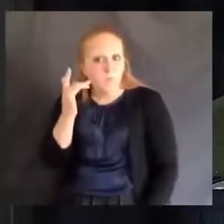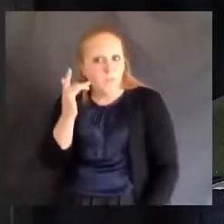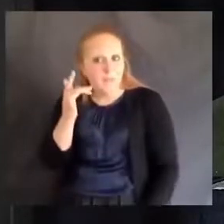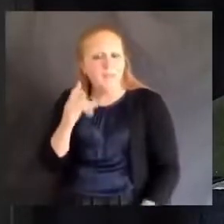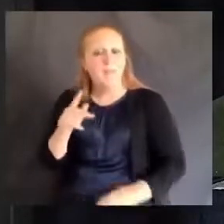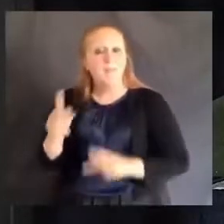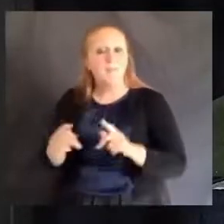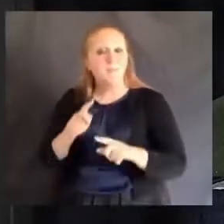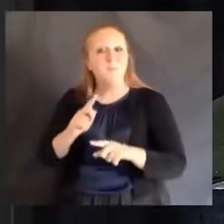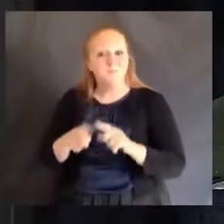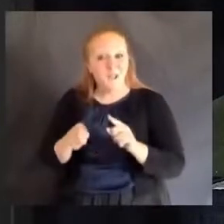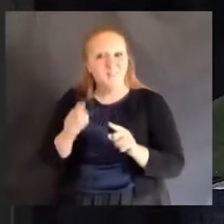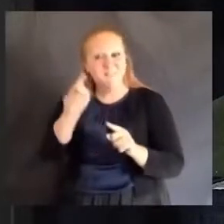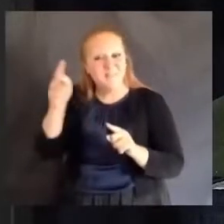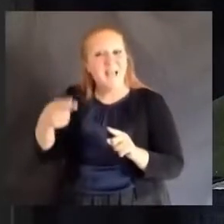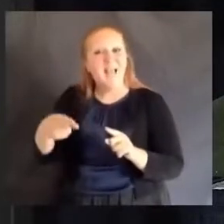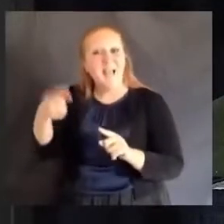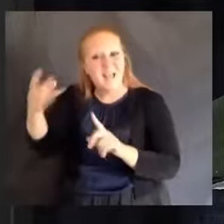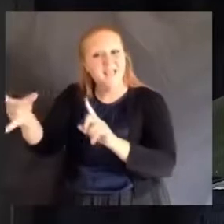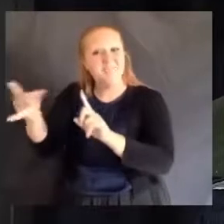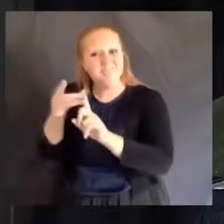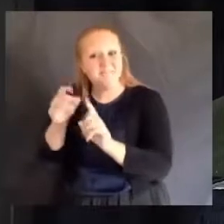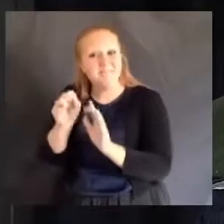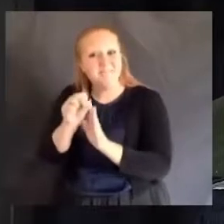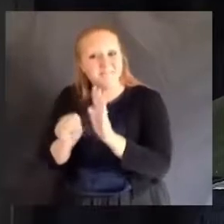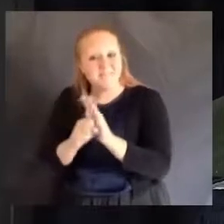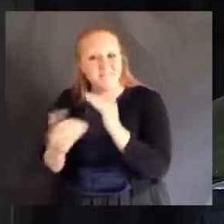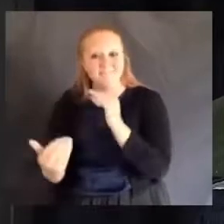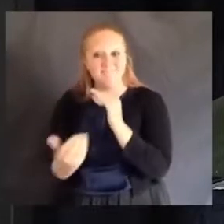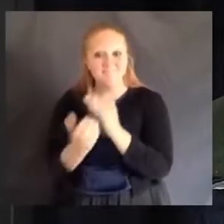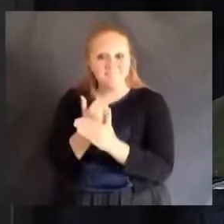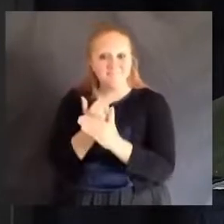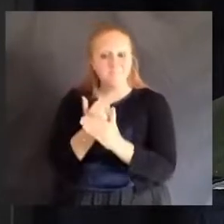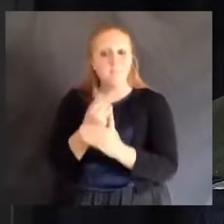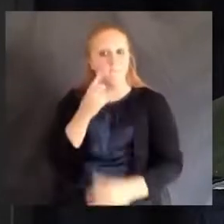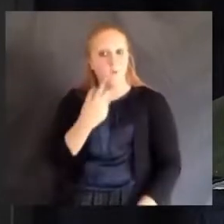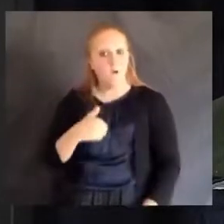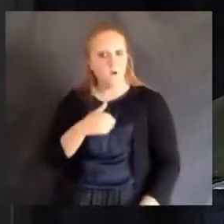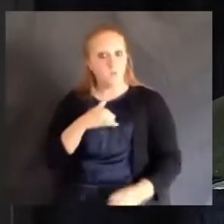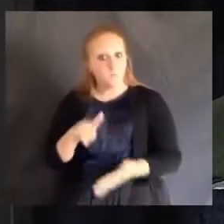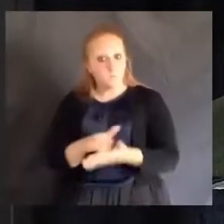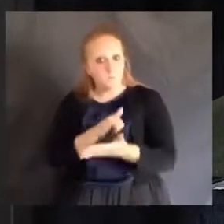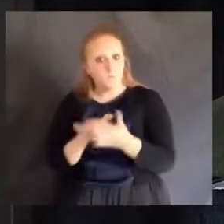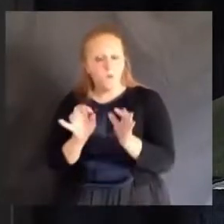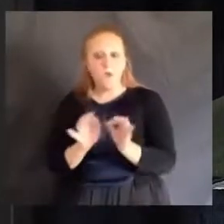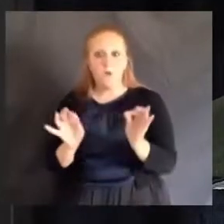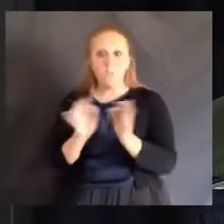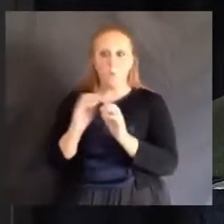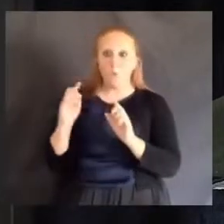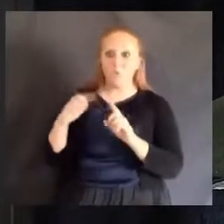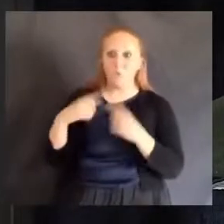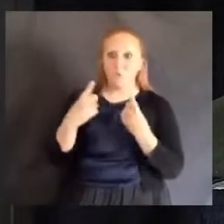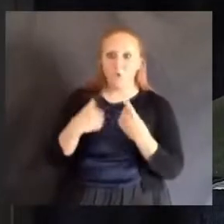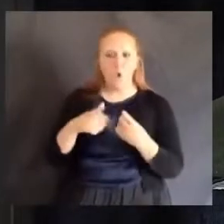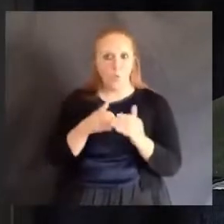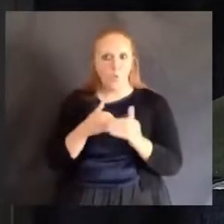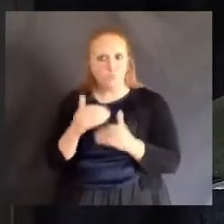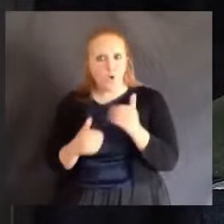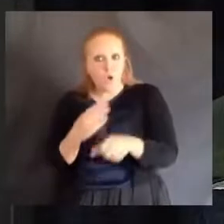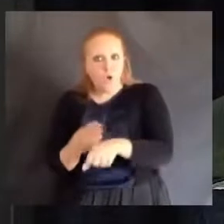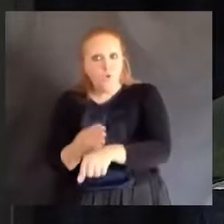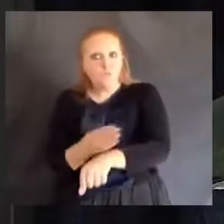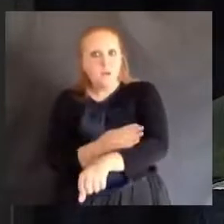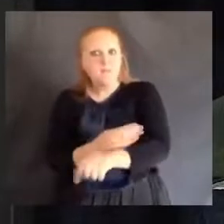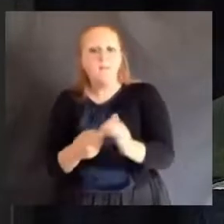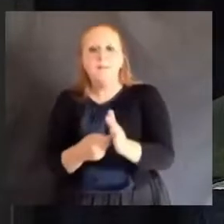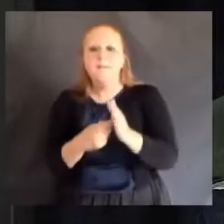in from these high impacted states. And so we have to protect the progress that we're making here. We have to do it based on the science